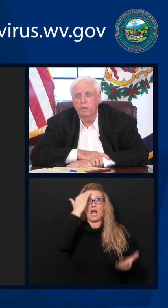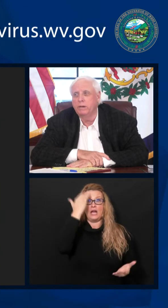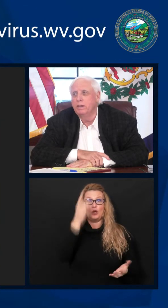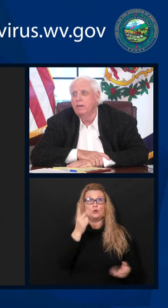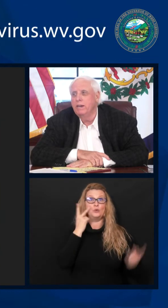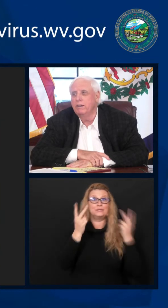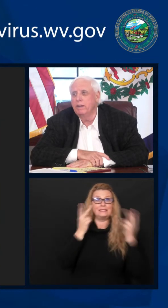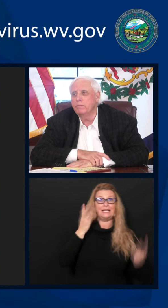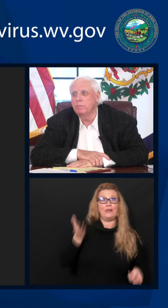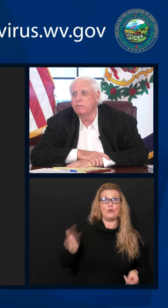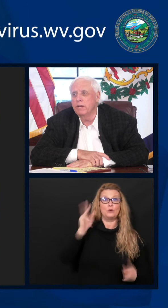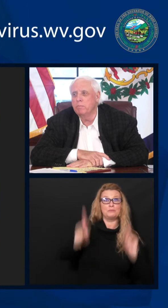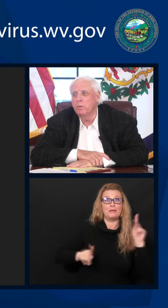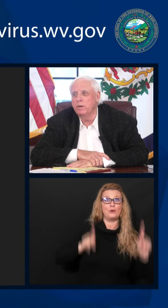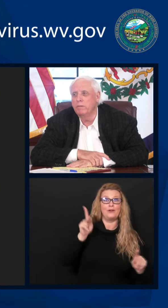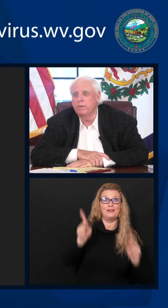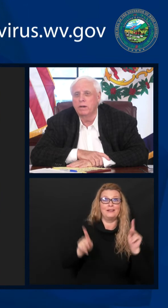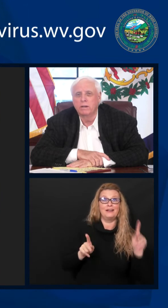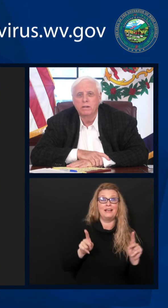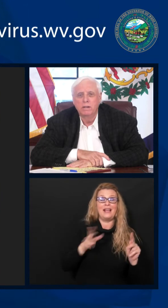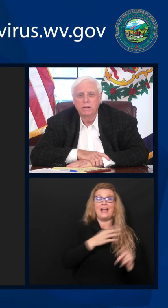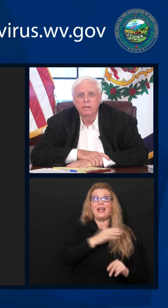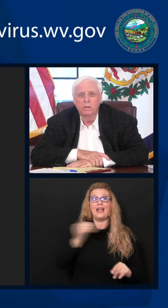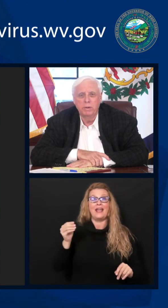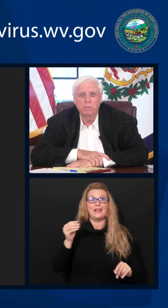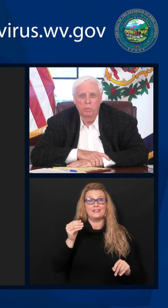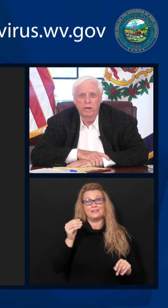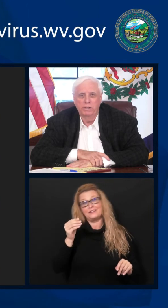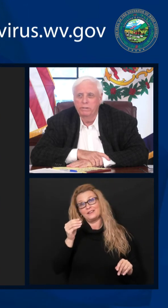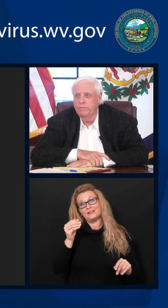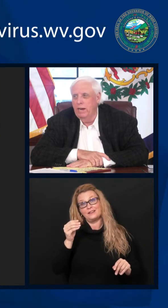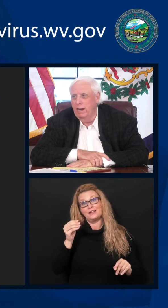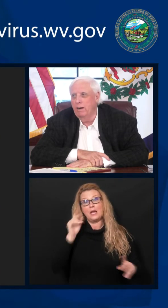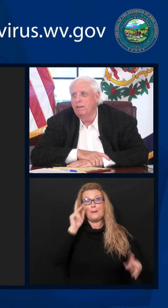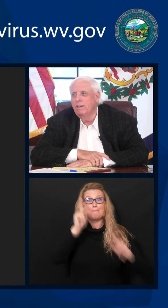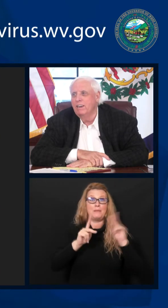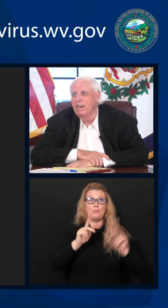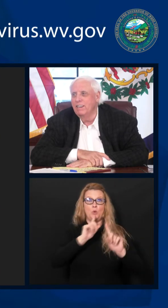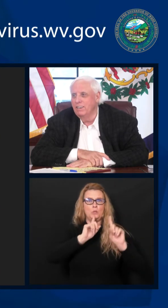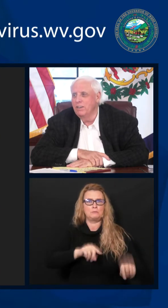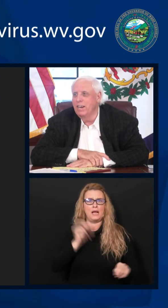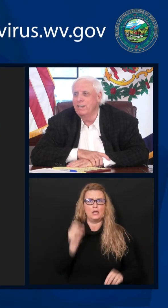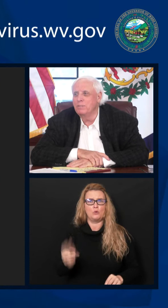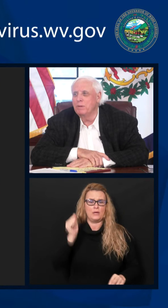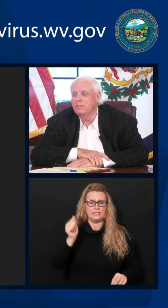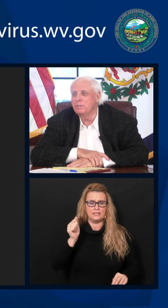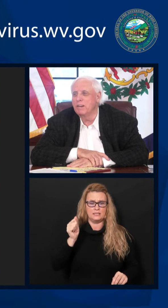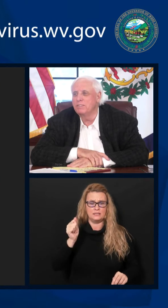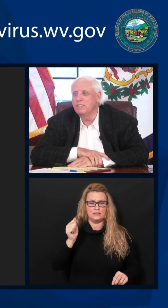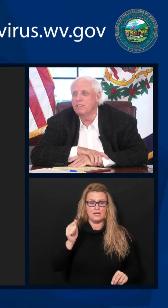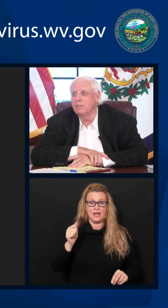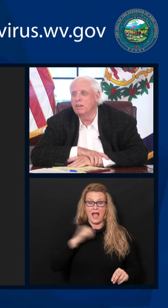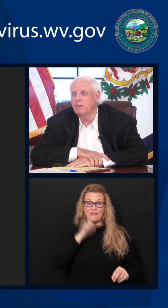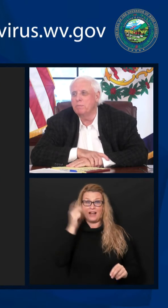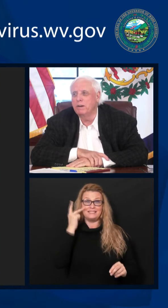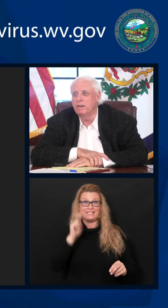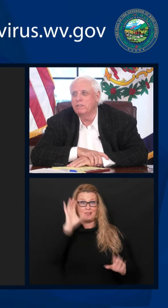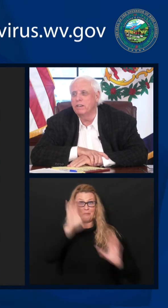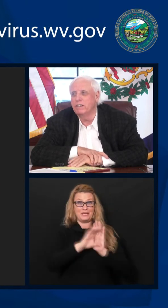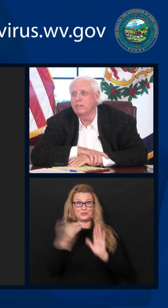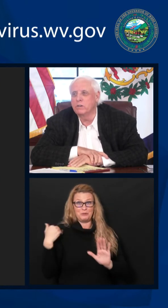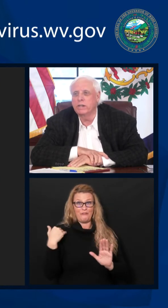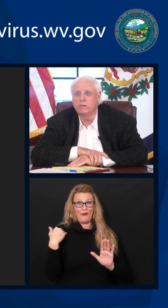people, and from the standpoint of, people running to the fire, I didn't know you had these pictures, but I'm seeing them come up there